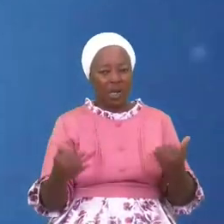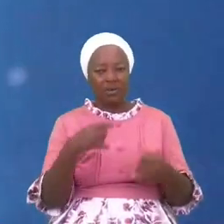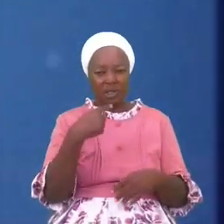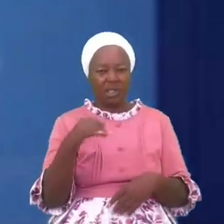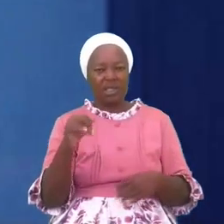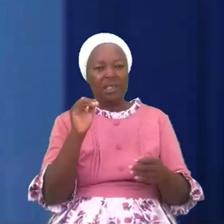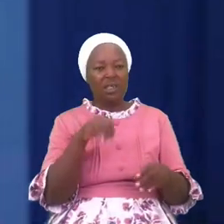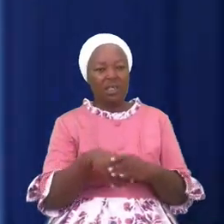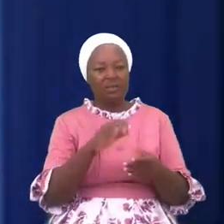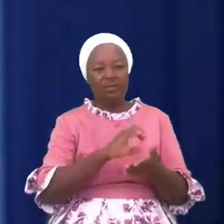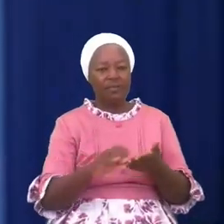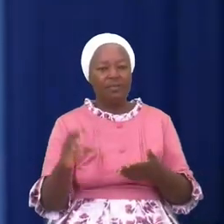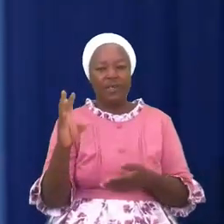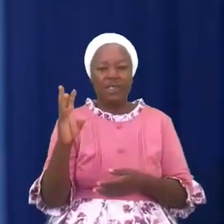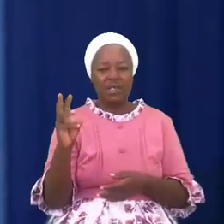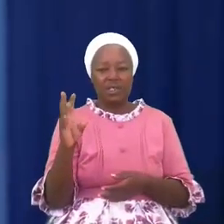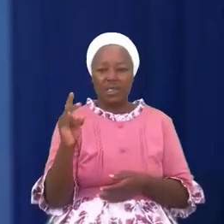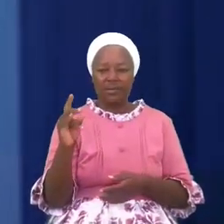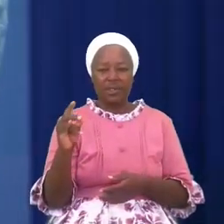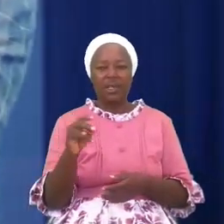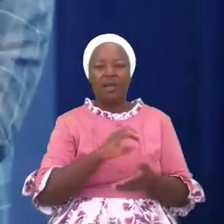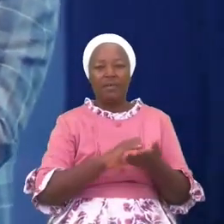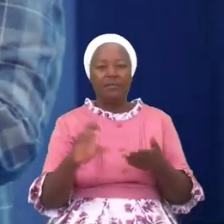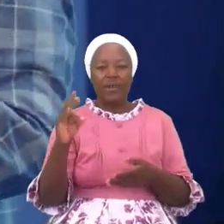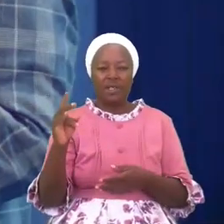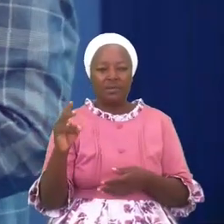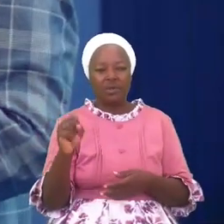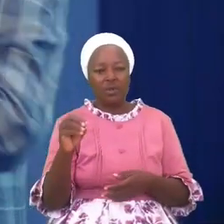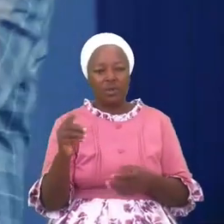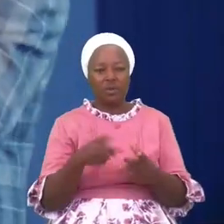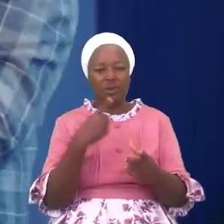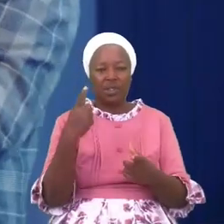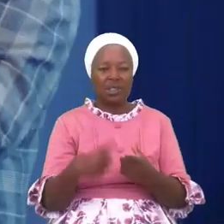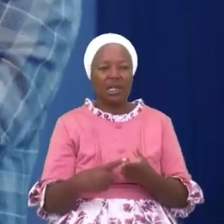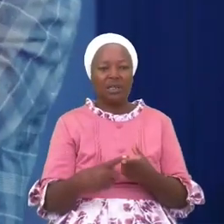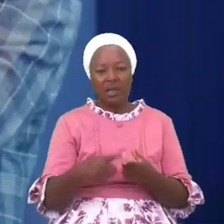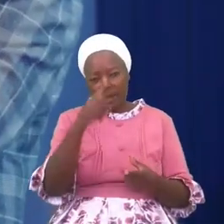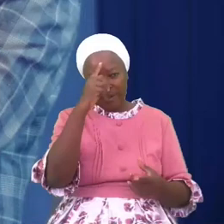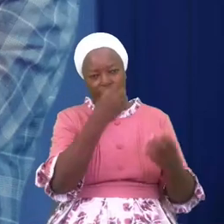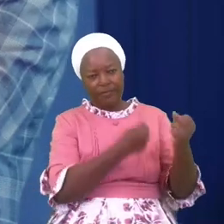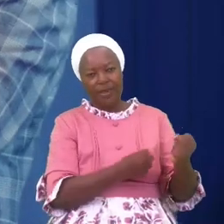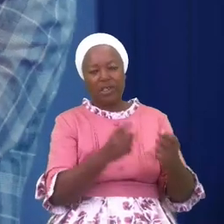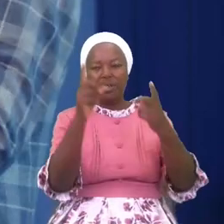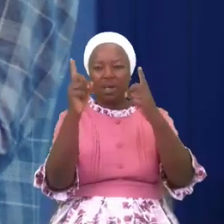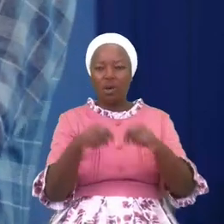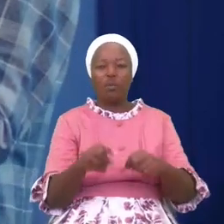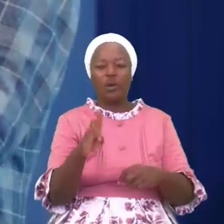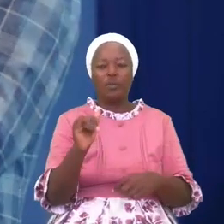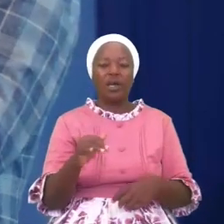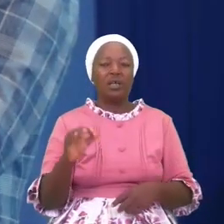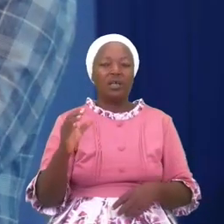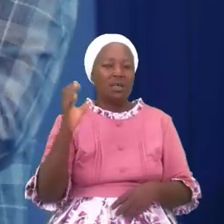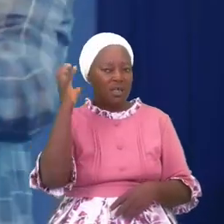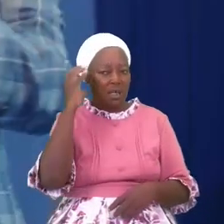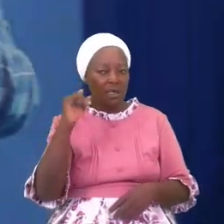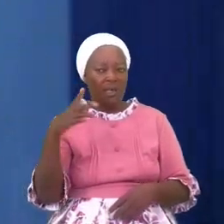verse 17, so then faith cometh by hearing, the faith to get saved, the faith to